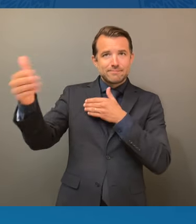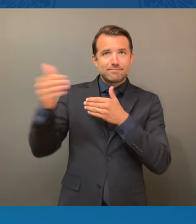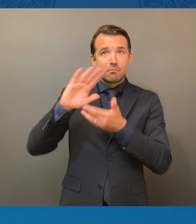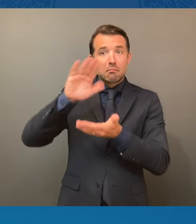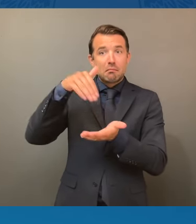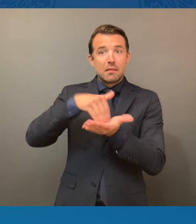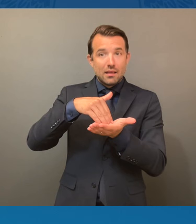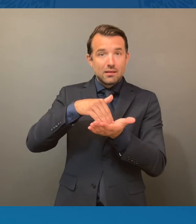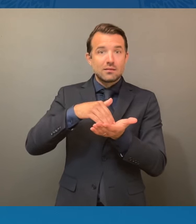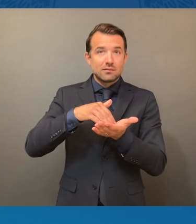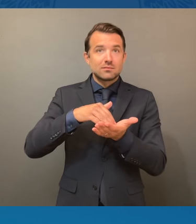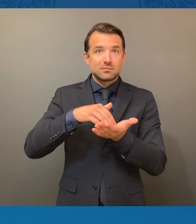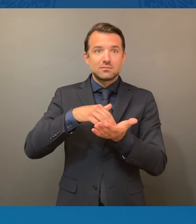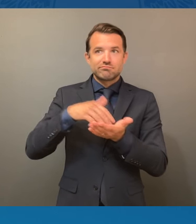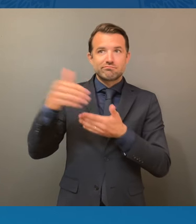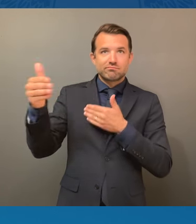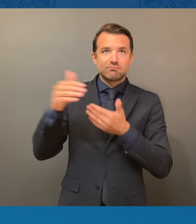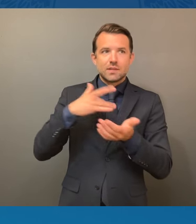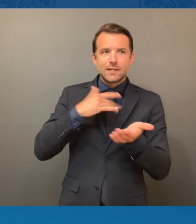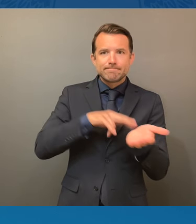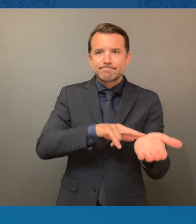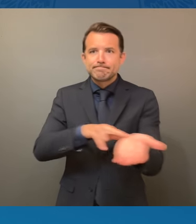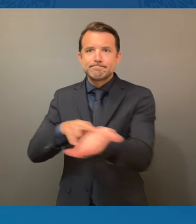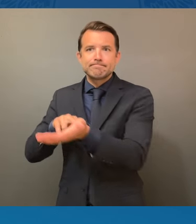We're not going to be able to get these days back.